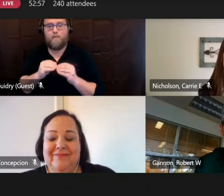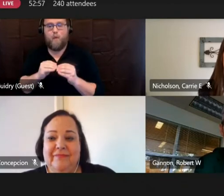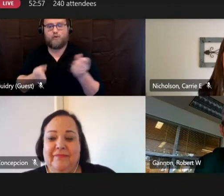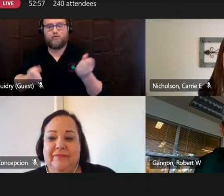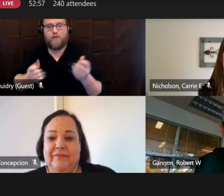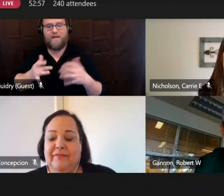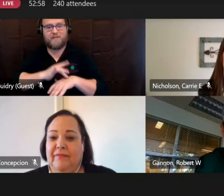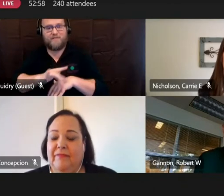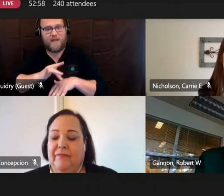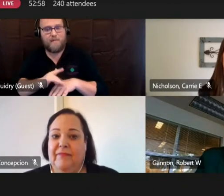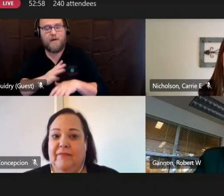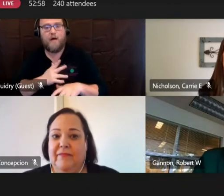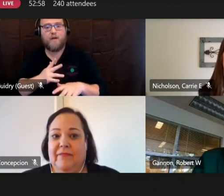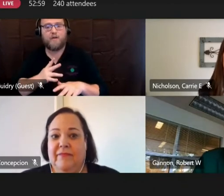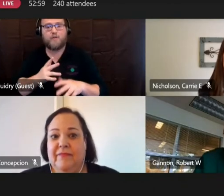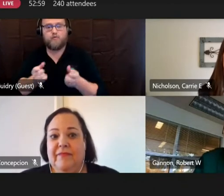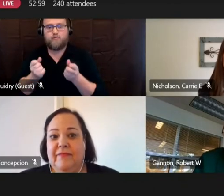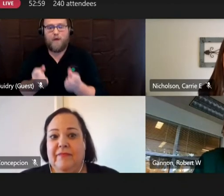be.